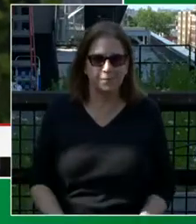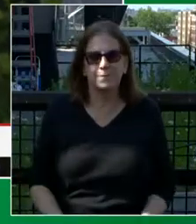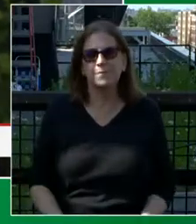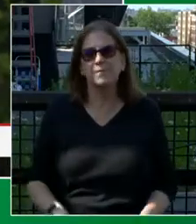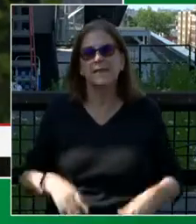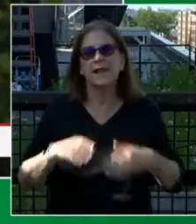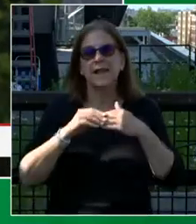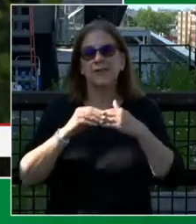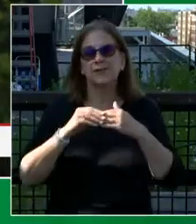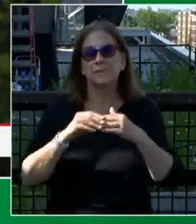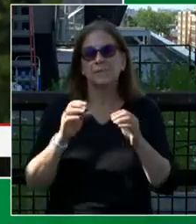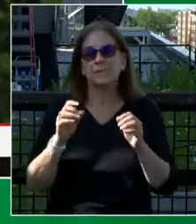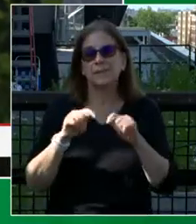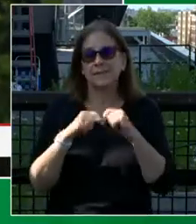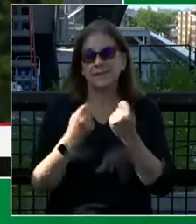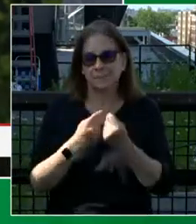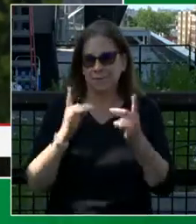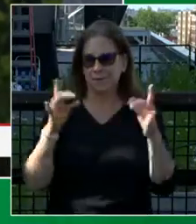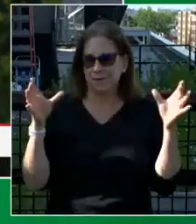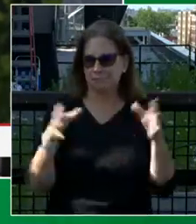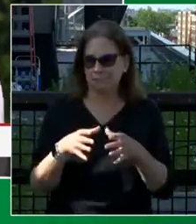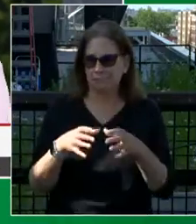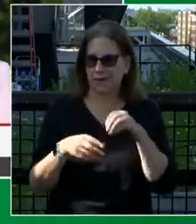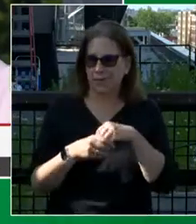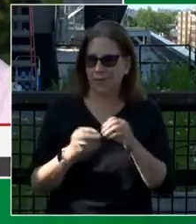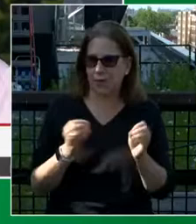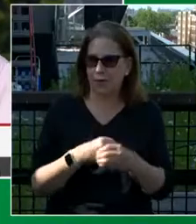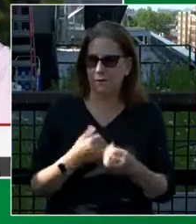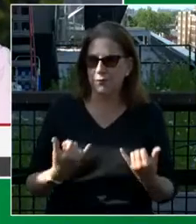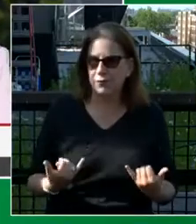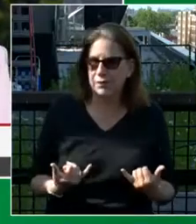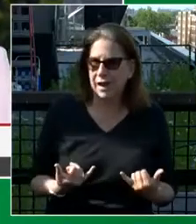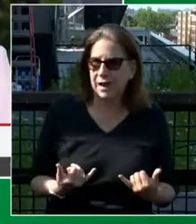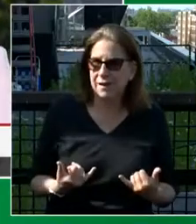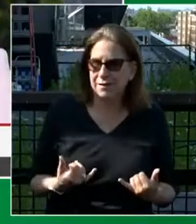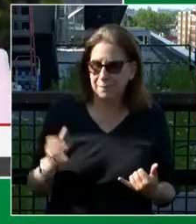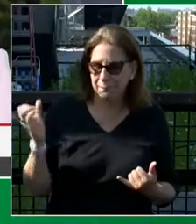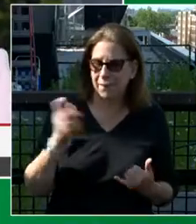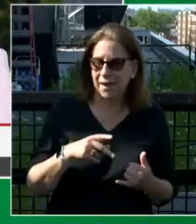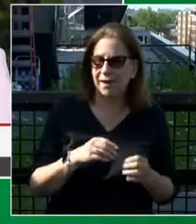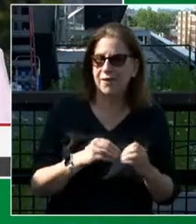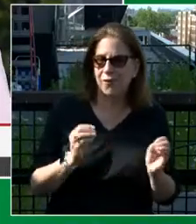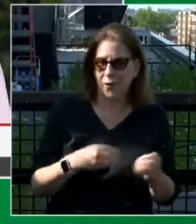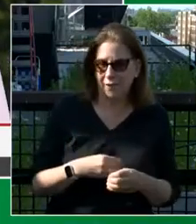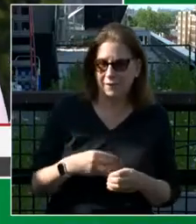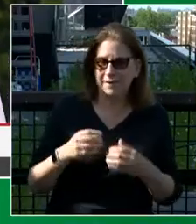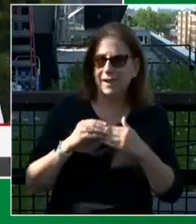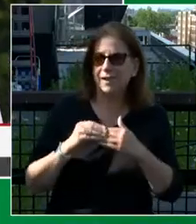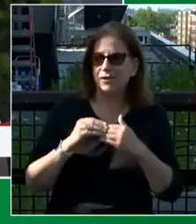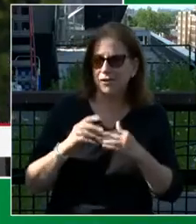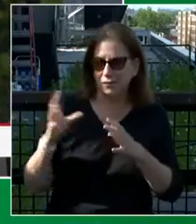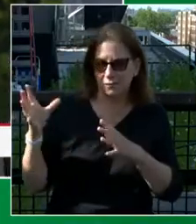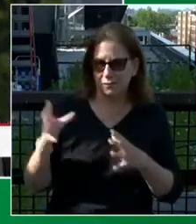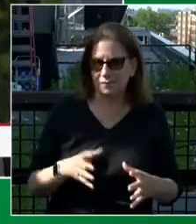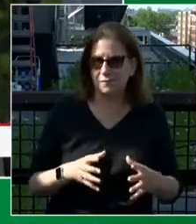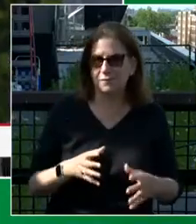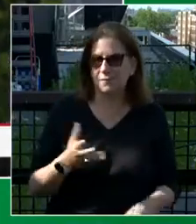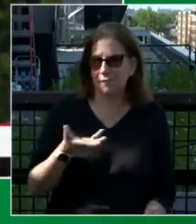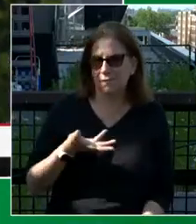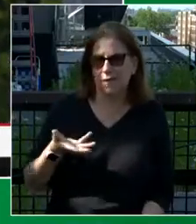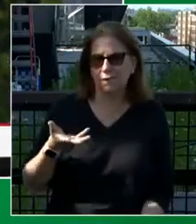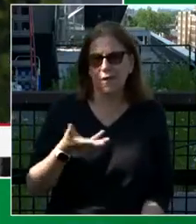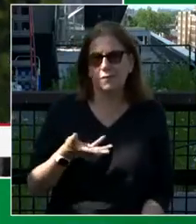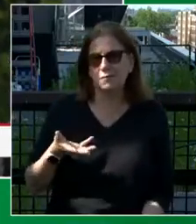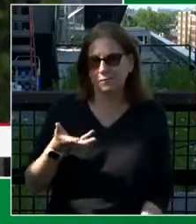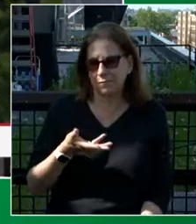to come to the office to do our leadership retreat that we do, just the 5 of us, the top folks in the business,